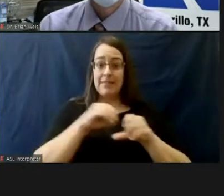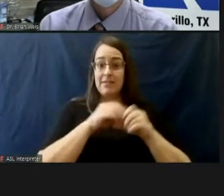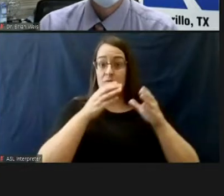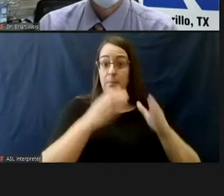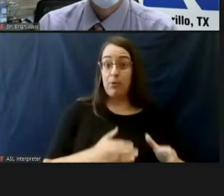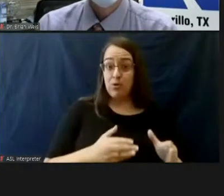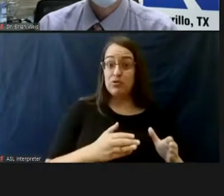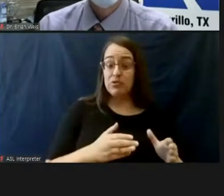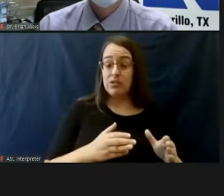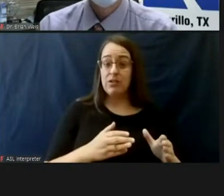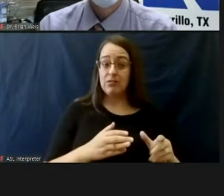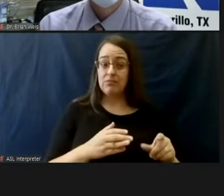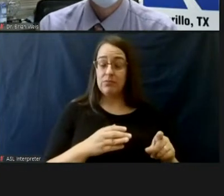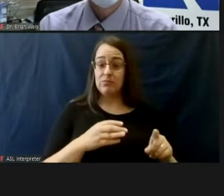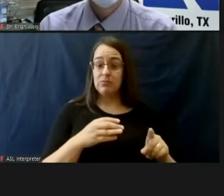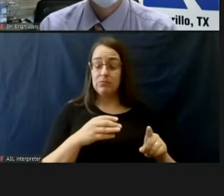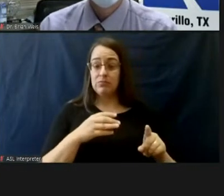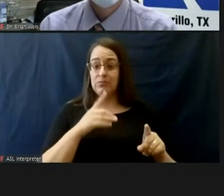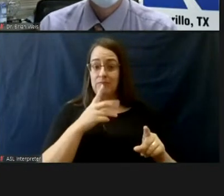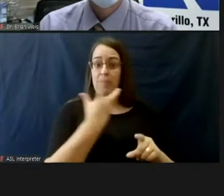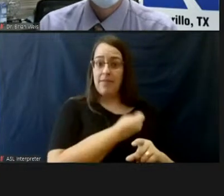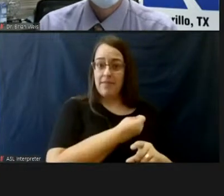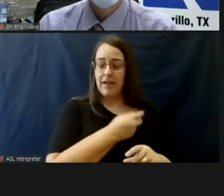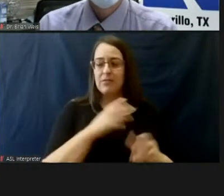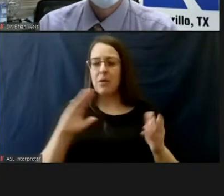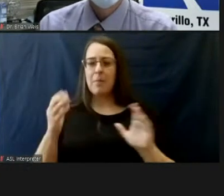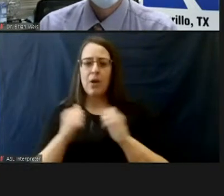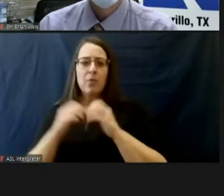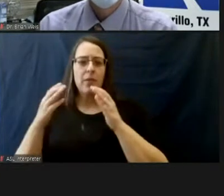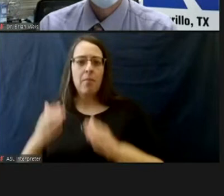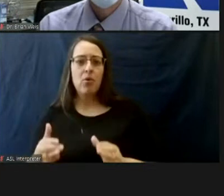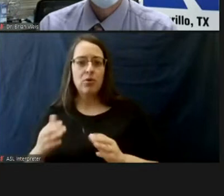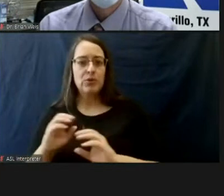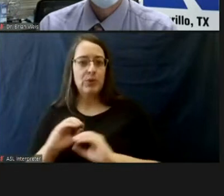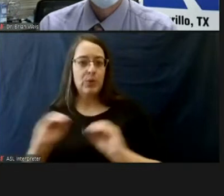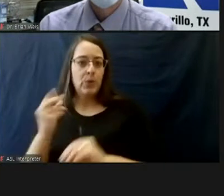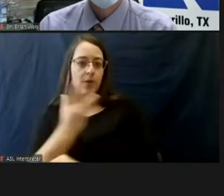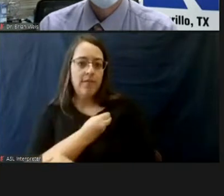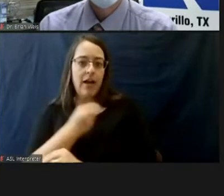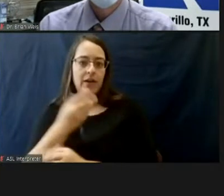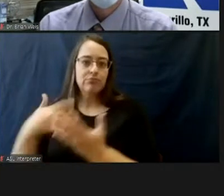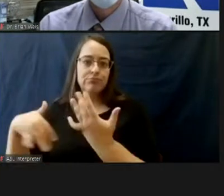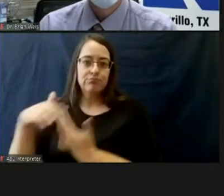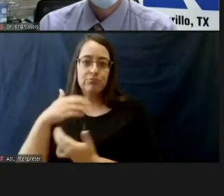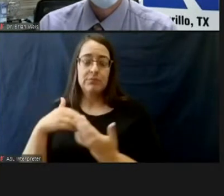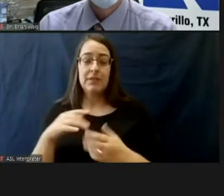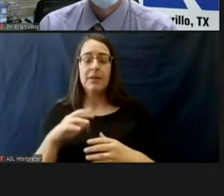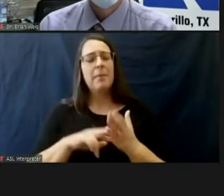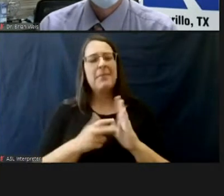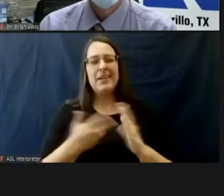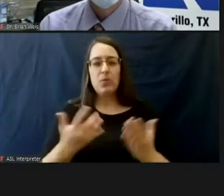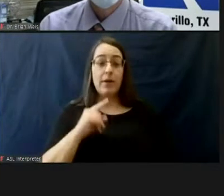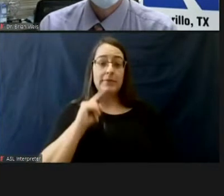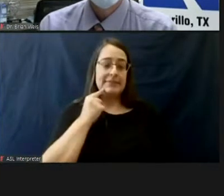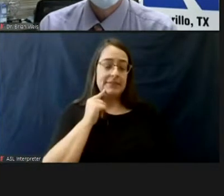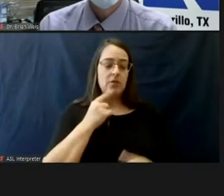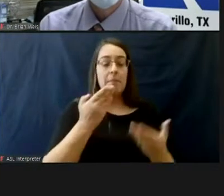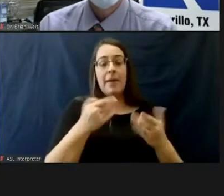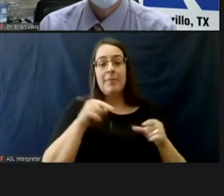normal population. Meaning, serious events occurred in those individuals like strokes, heart attacks, and